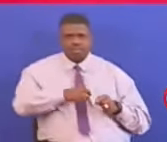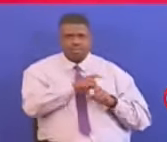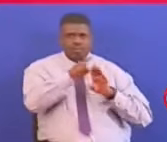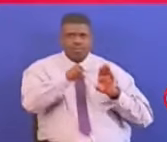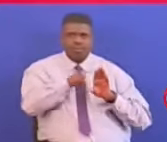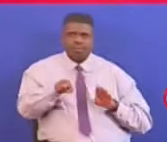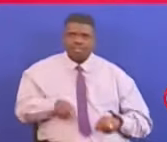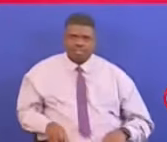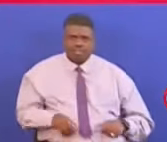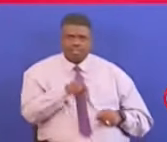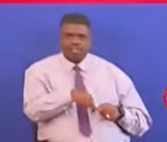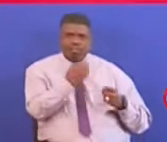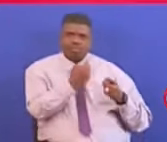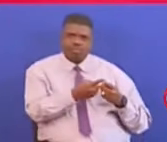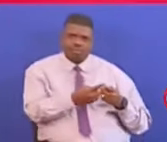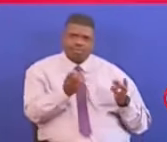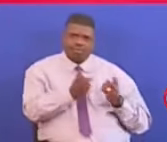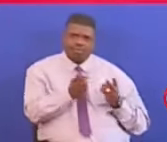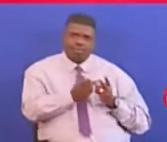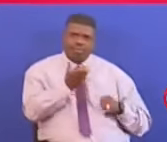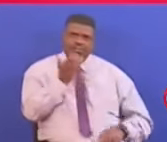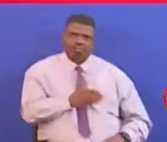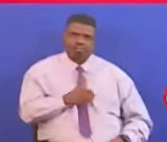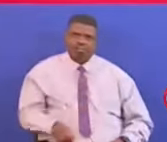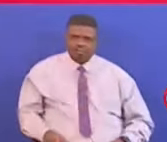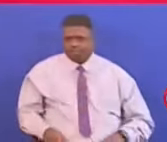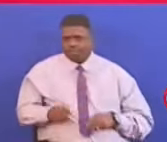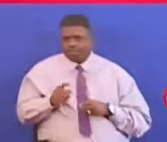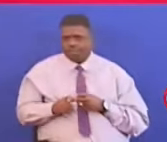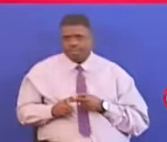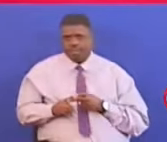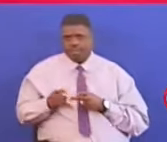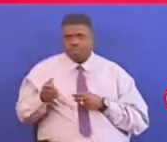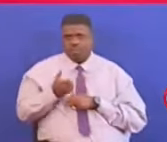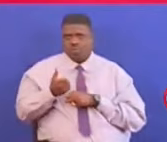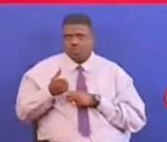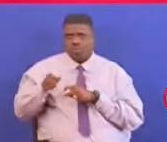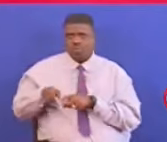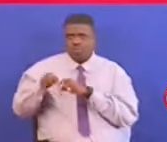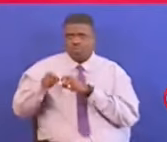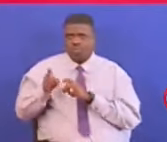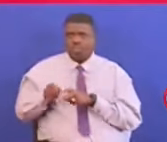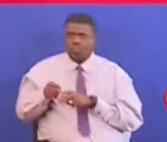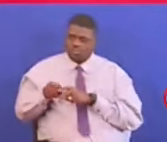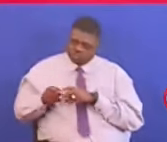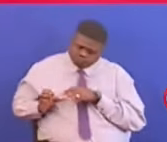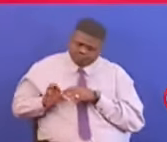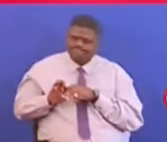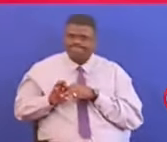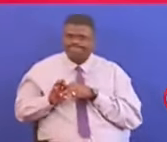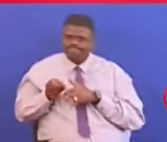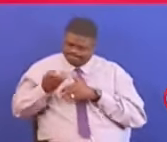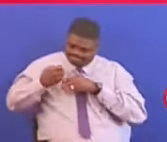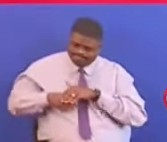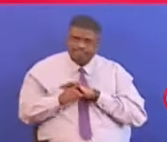So that is one, but also it's very important that our customs, they should be integrated. They should be connected. So I